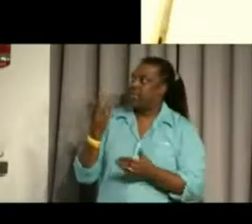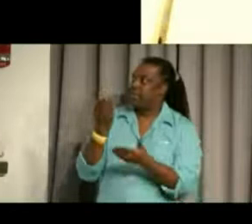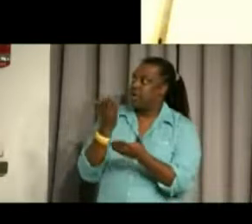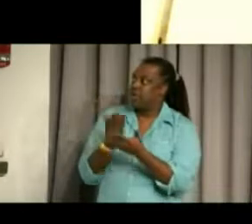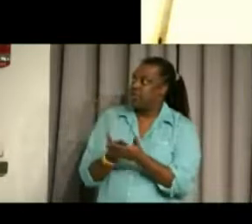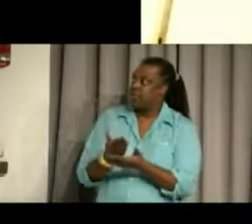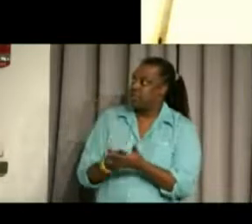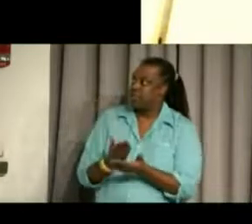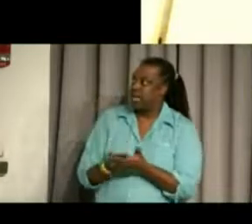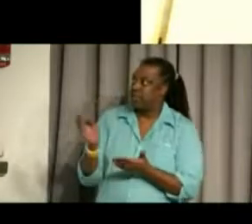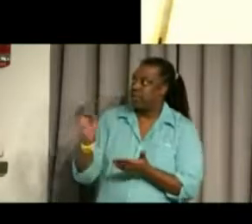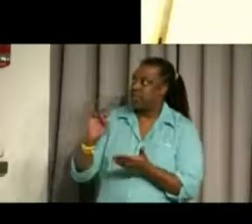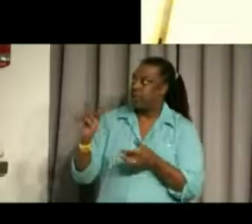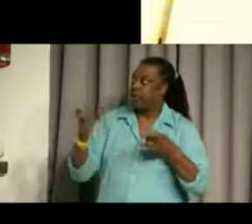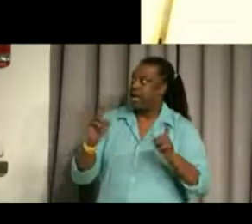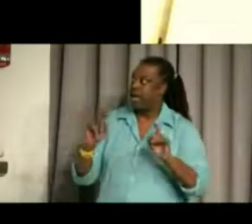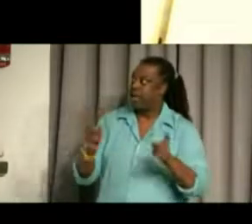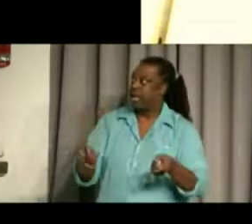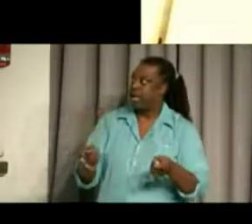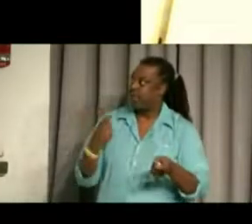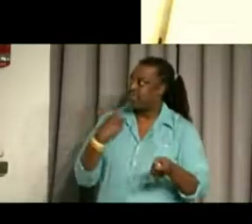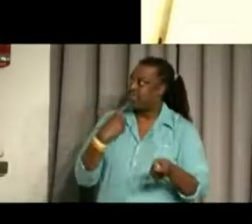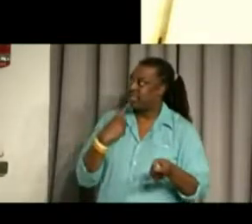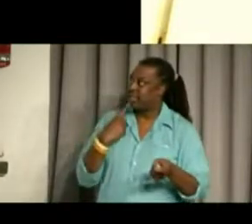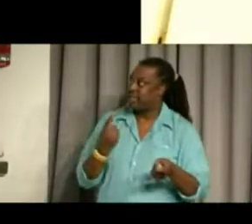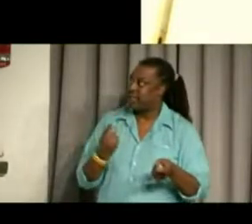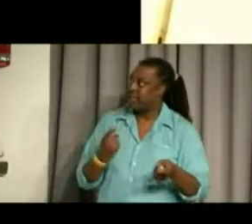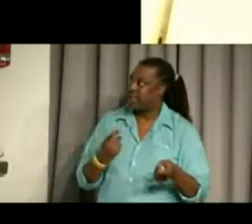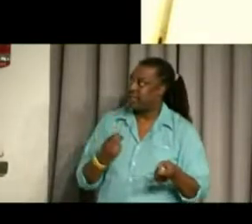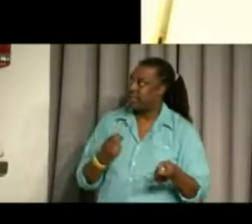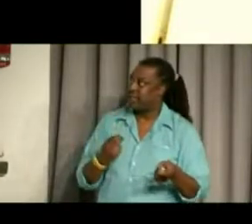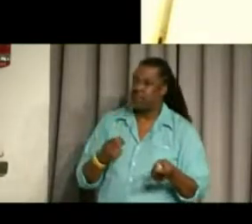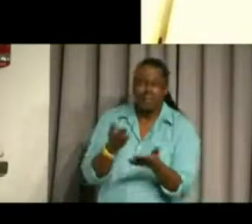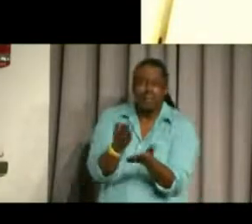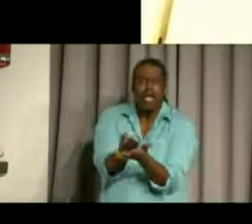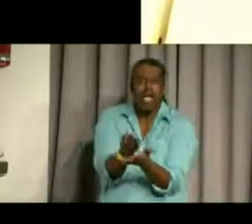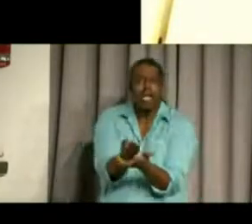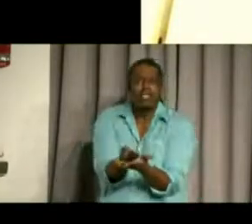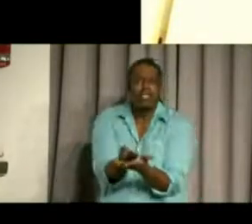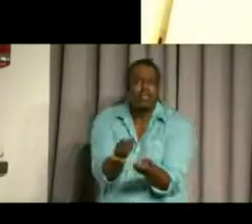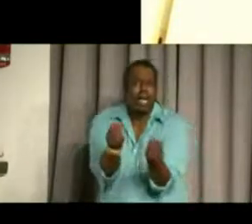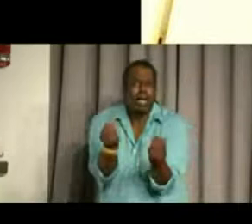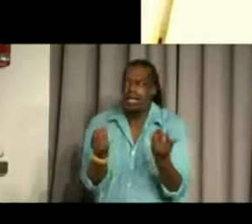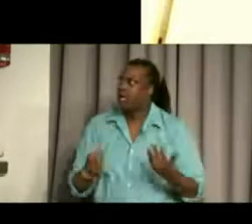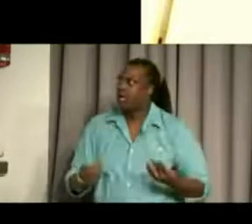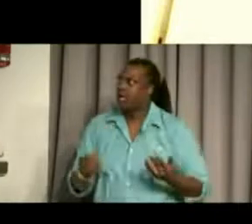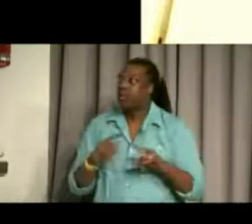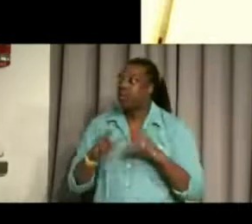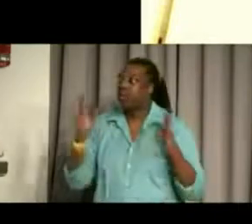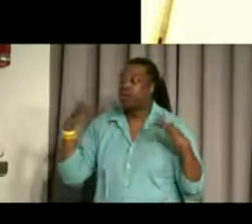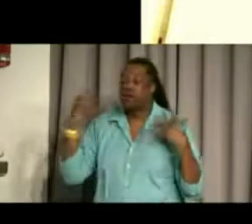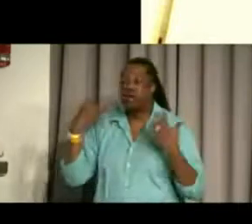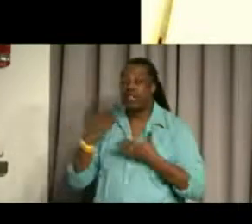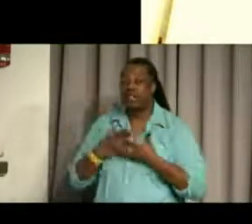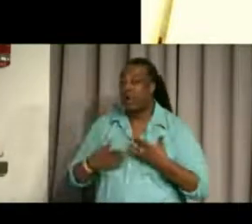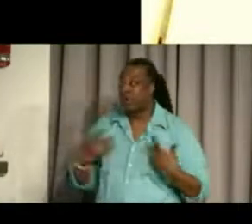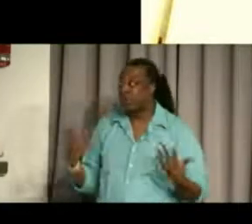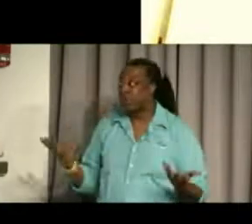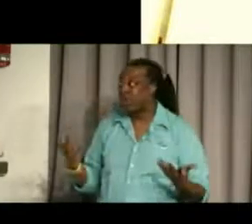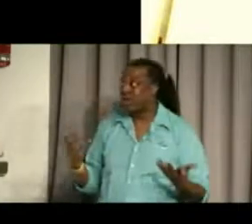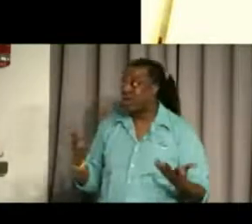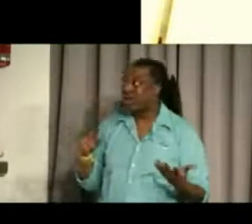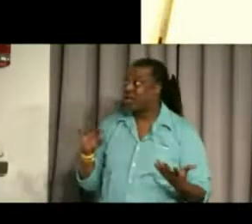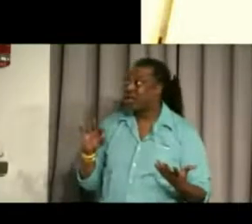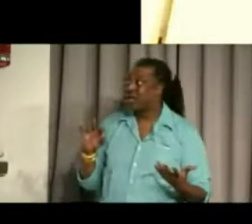that the emergency manager gave was it's just finances. And the crazy part is Flint